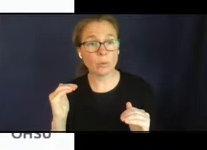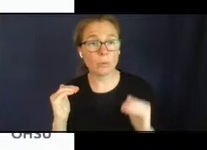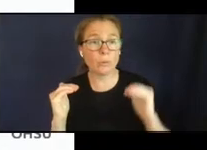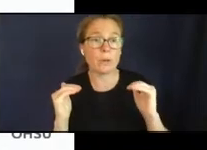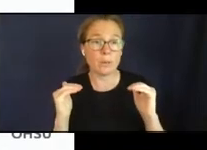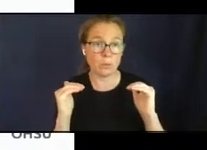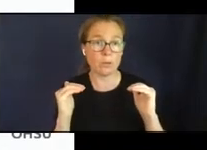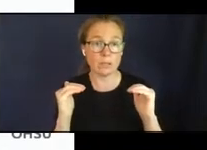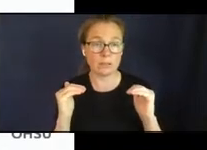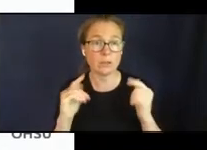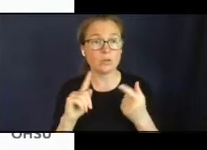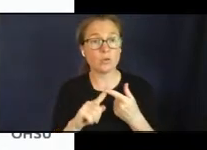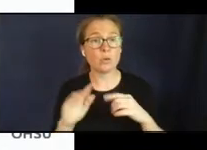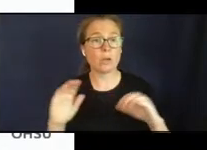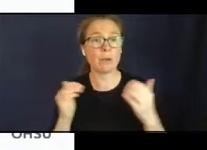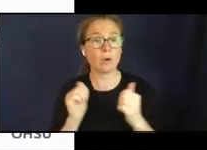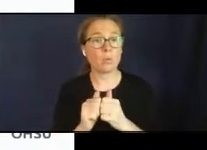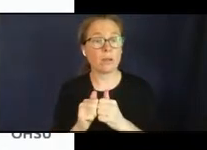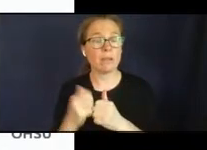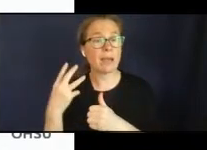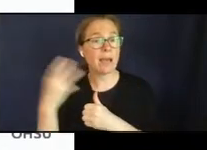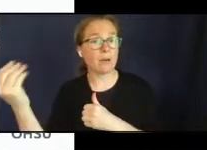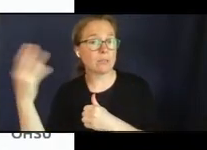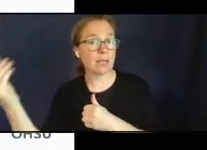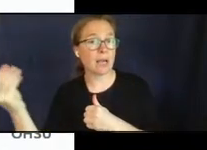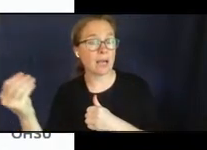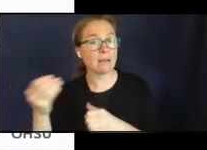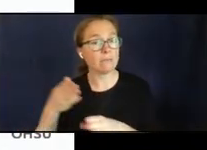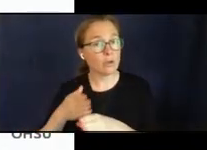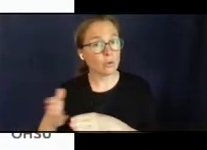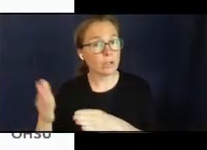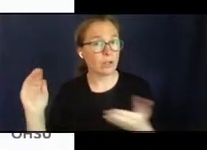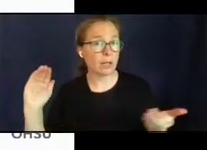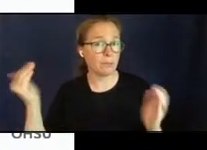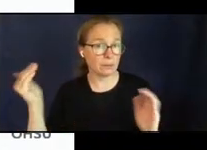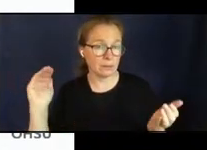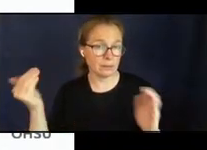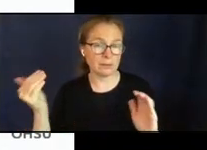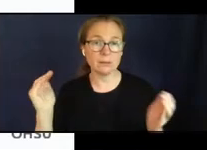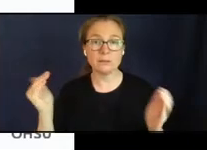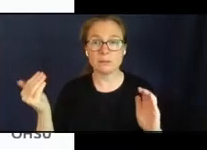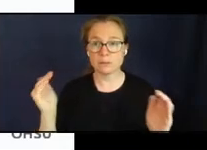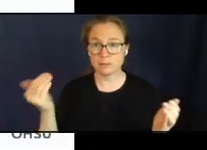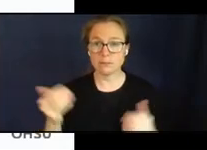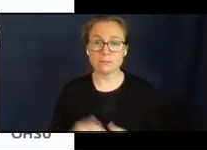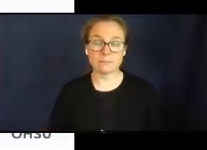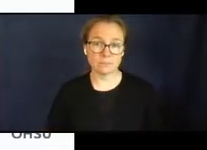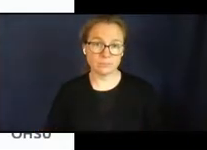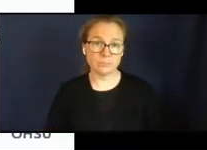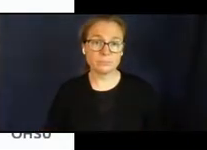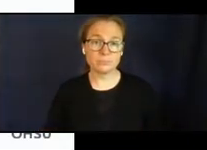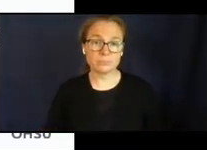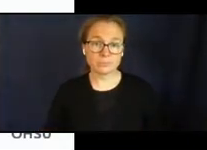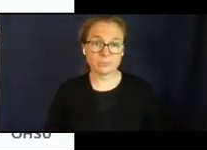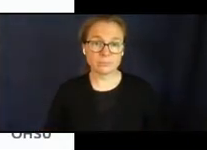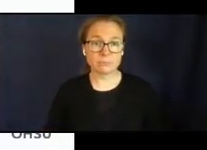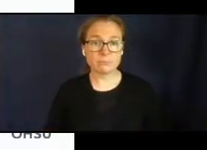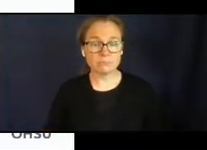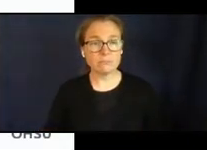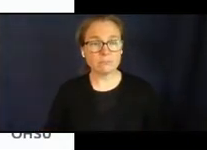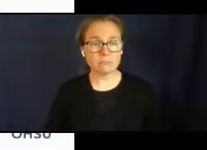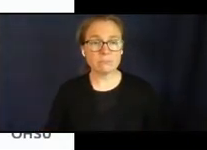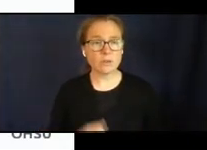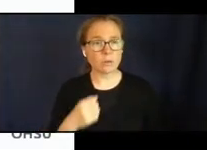market comparison equity there. And so I want to make that distinction between the two of